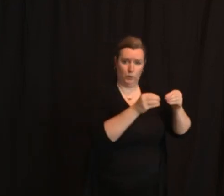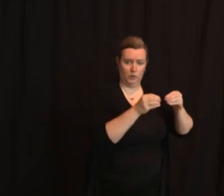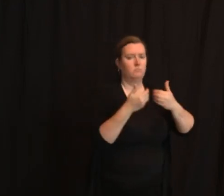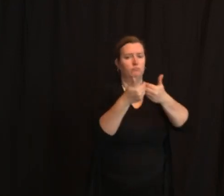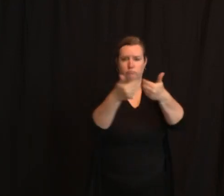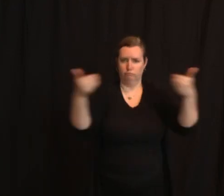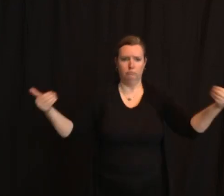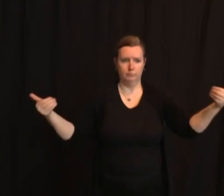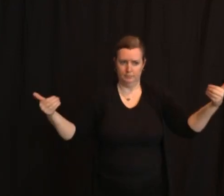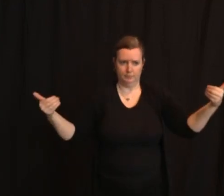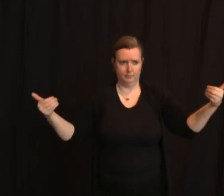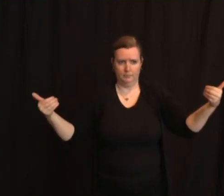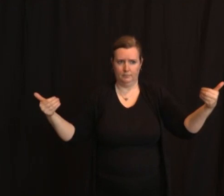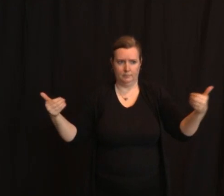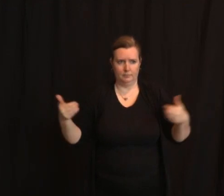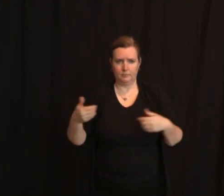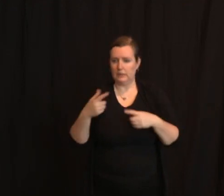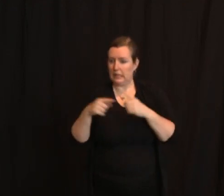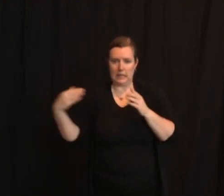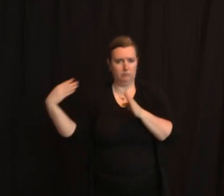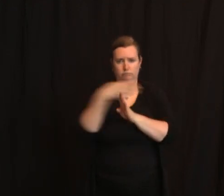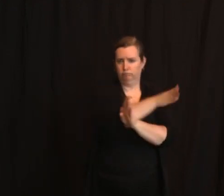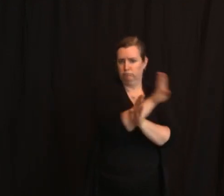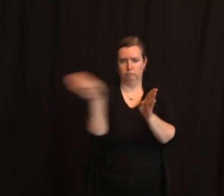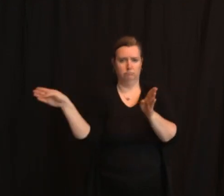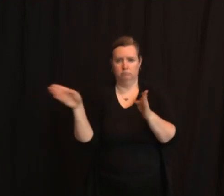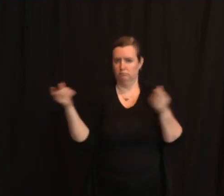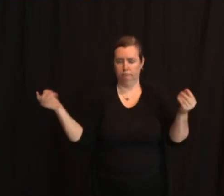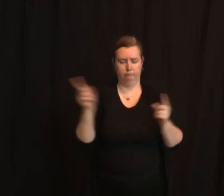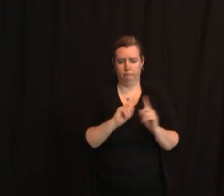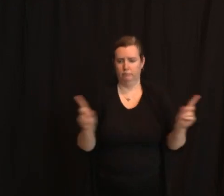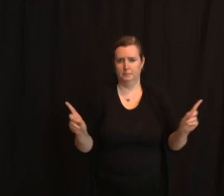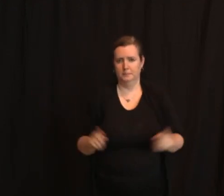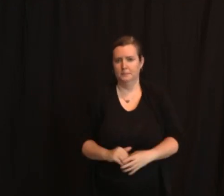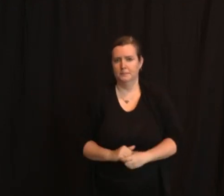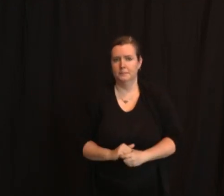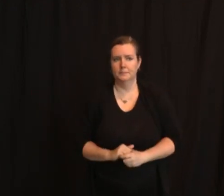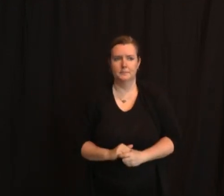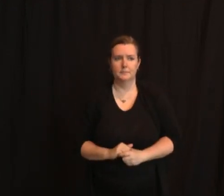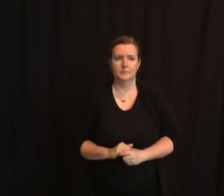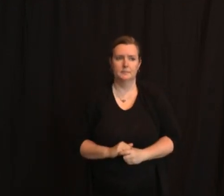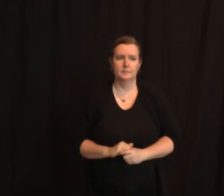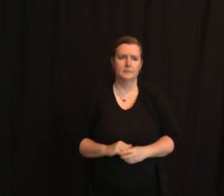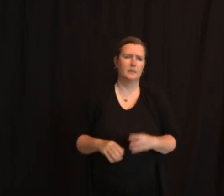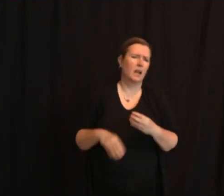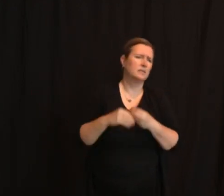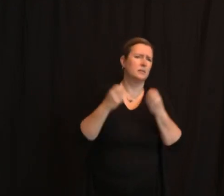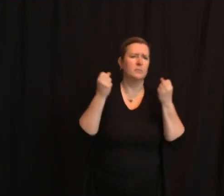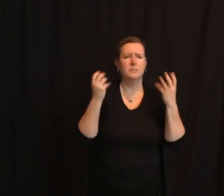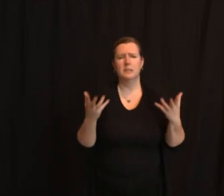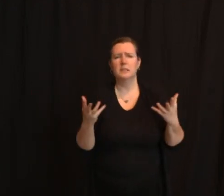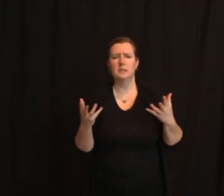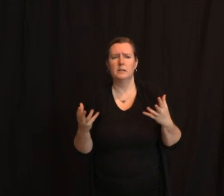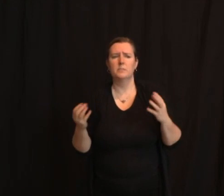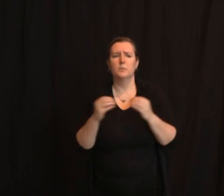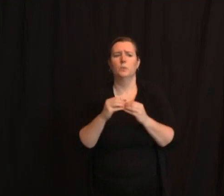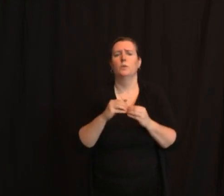over 150 certified nurse aides and 90 RNs and LPNs as possible staffing support.